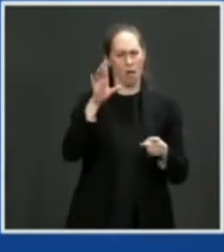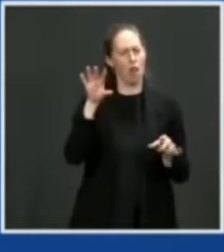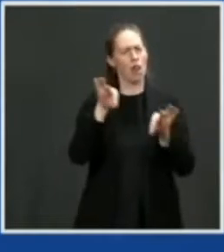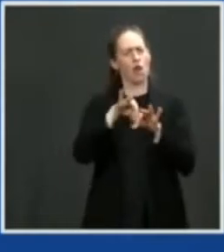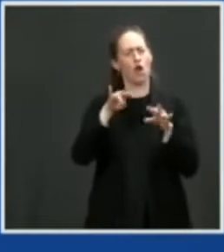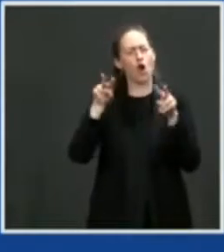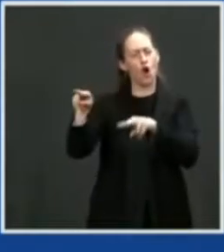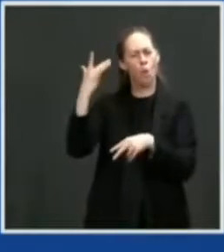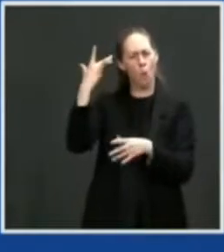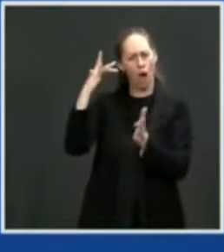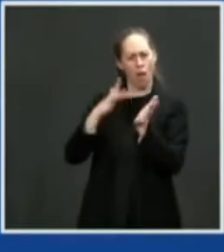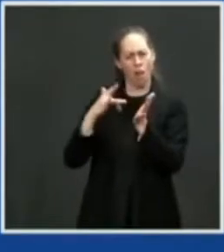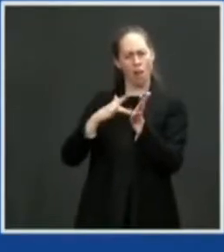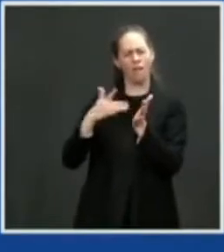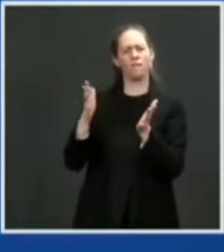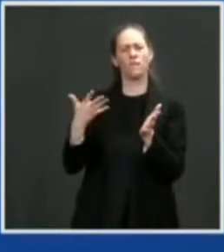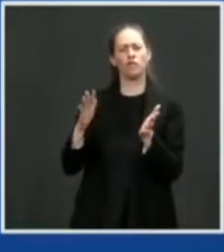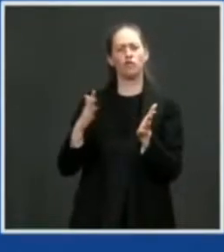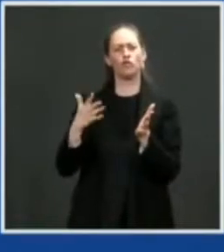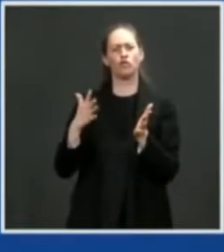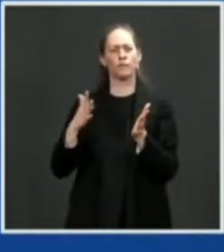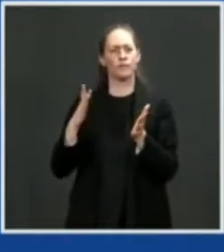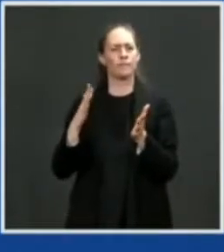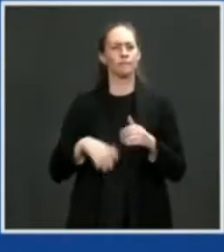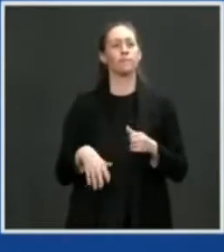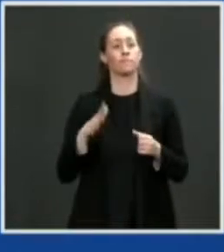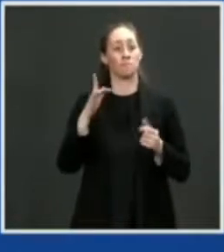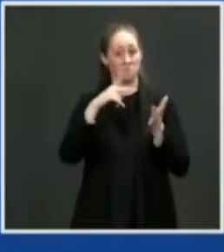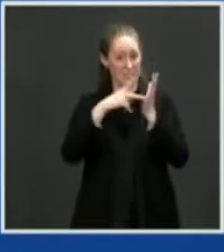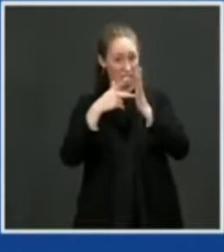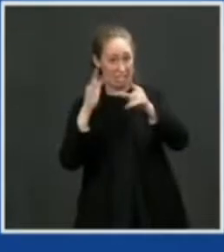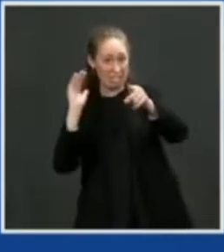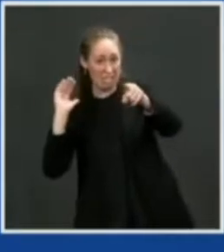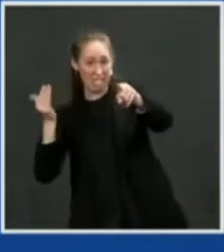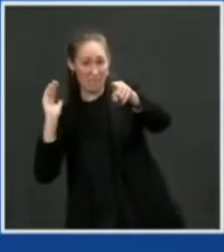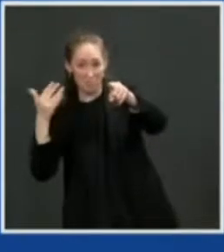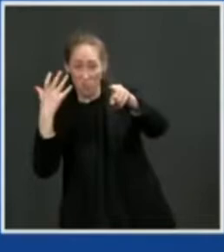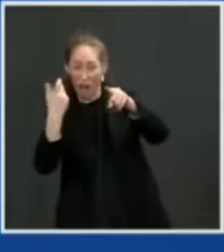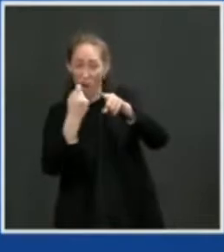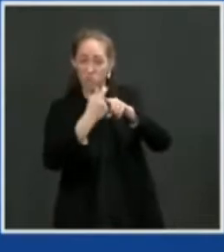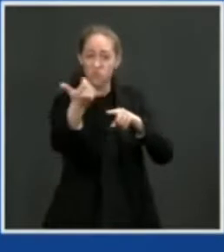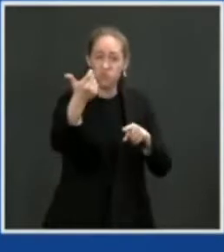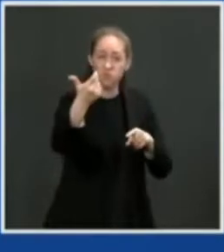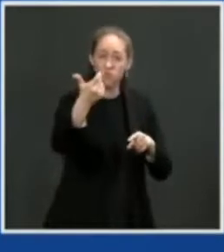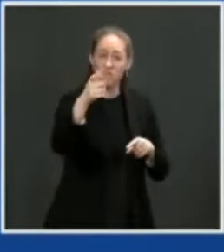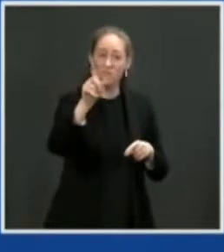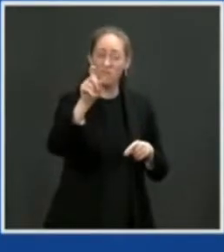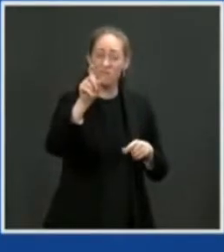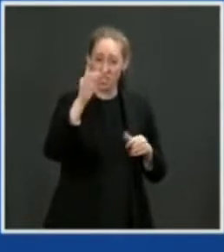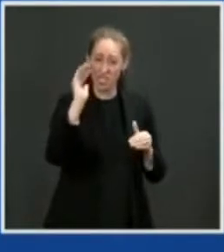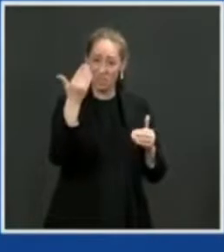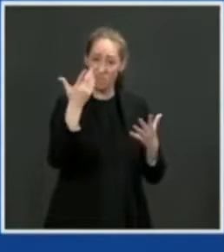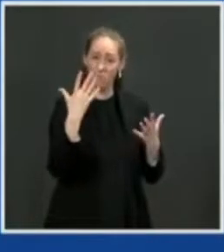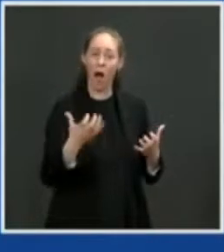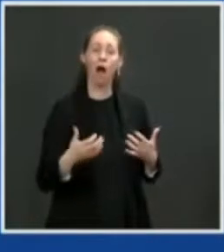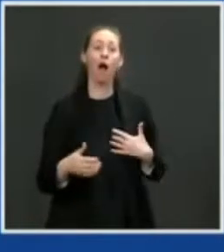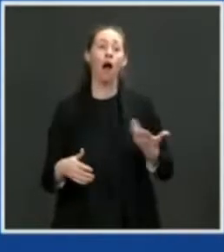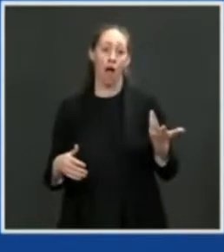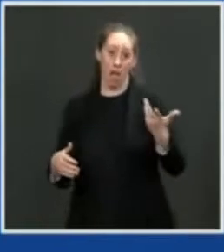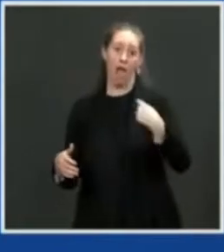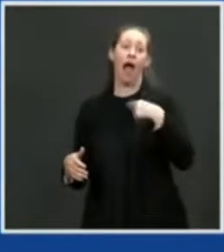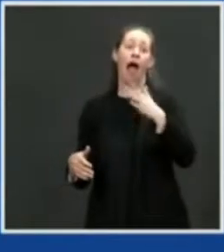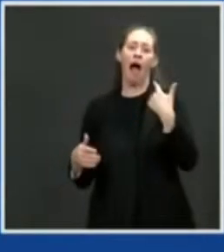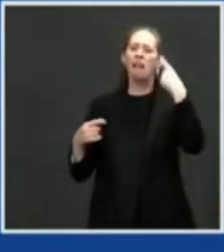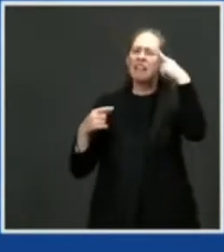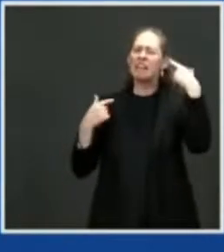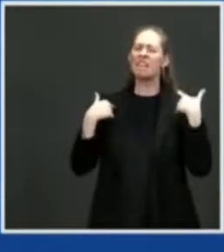closer everybody to vote my eliminating the way. Filibuster, is that correct? I answered your question. Yeah, I answered You your also just made question. some news by saying that